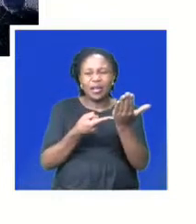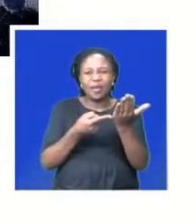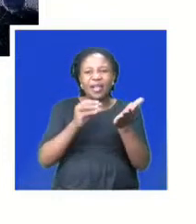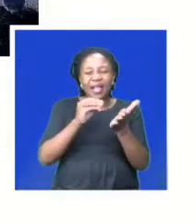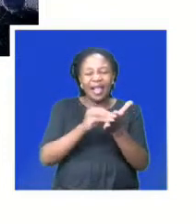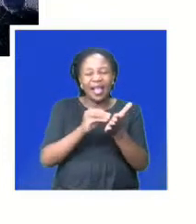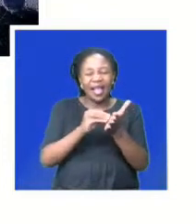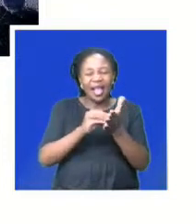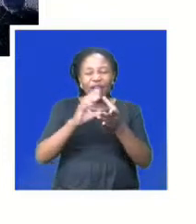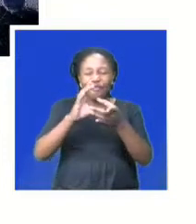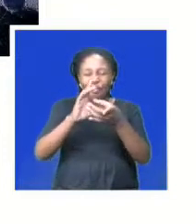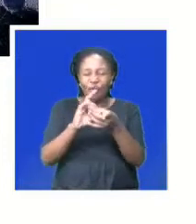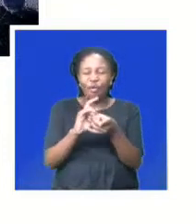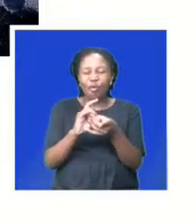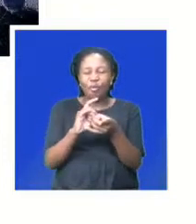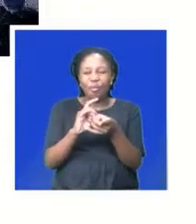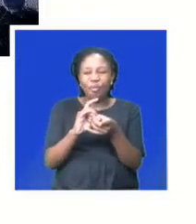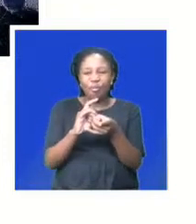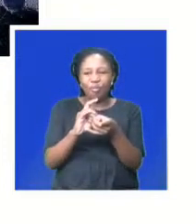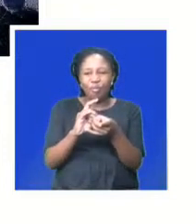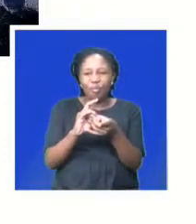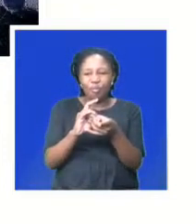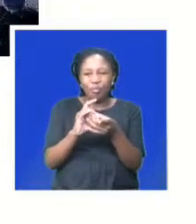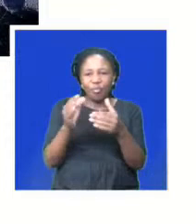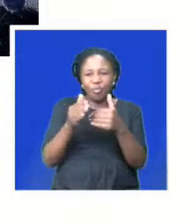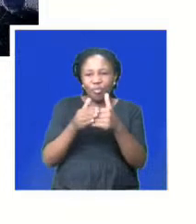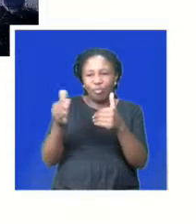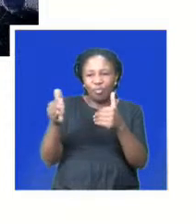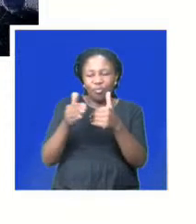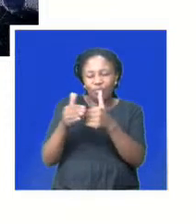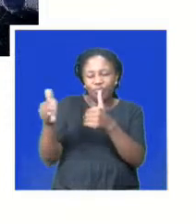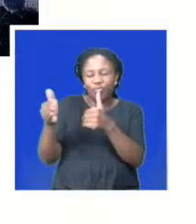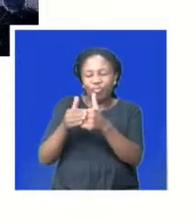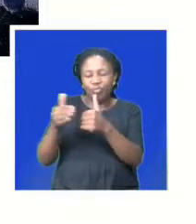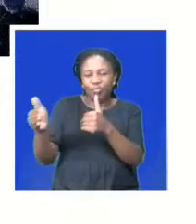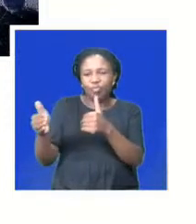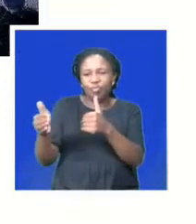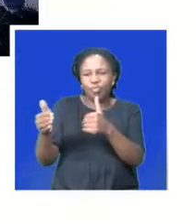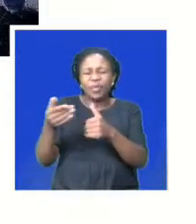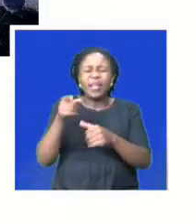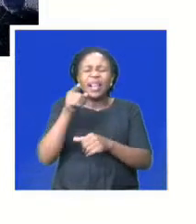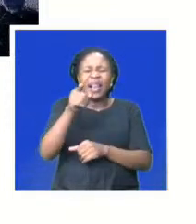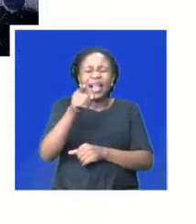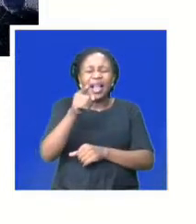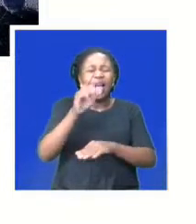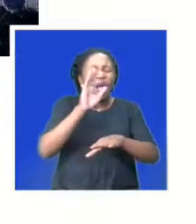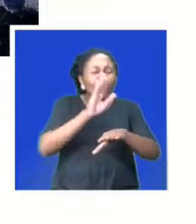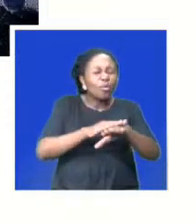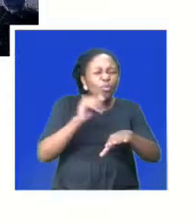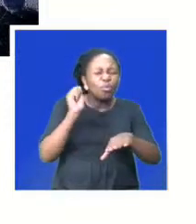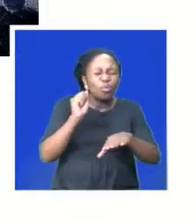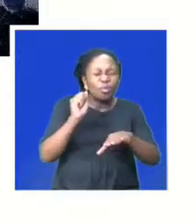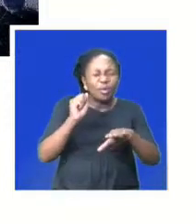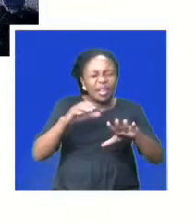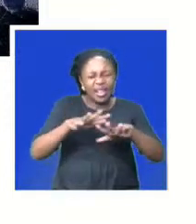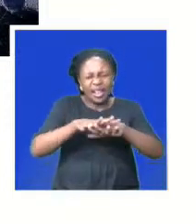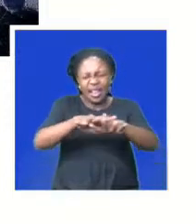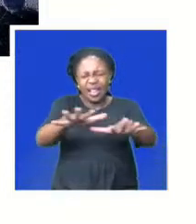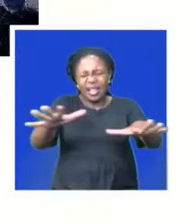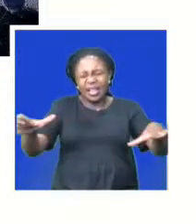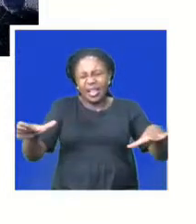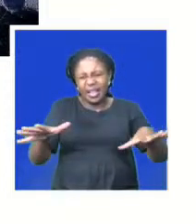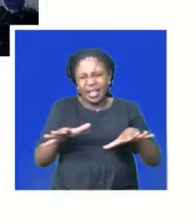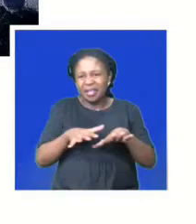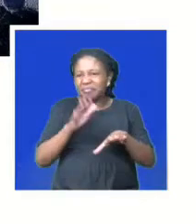are no open spaces or land between the homes. Usually the homes